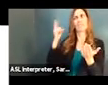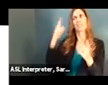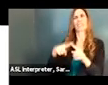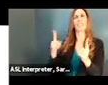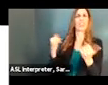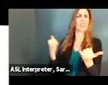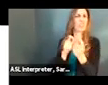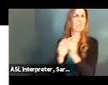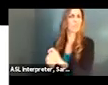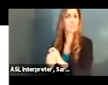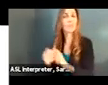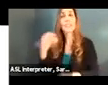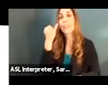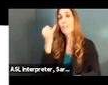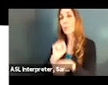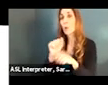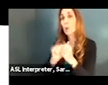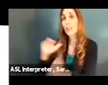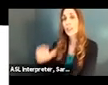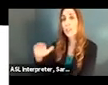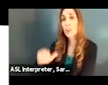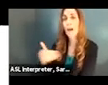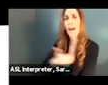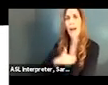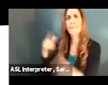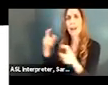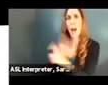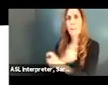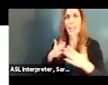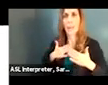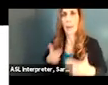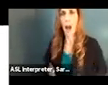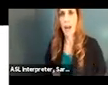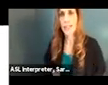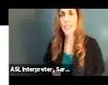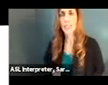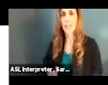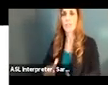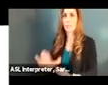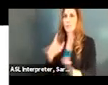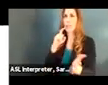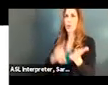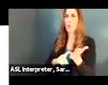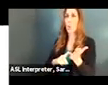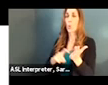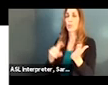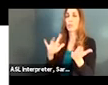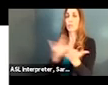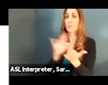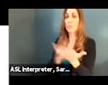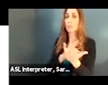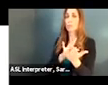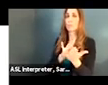If I'm working with a child that has a complicated body, I find that screens